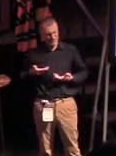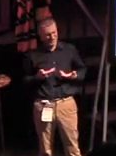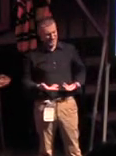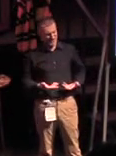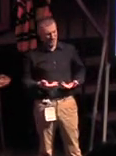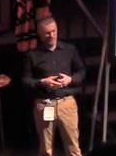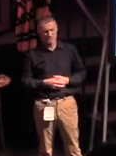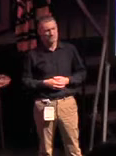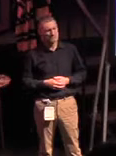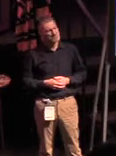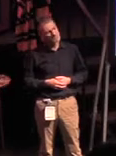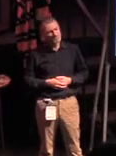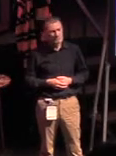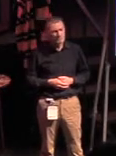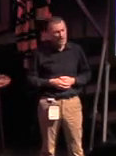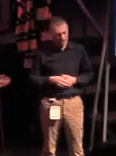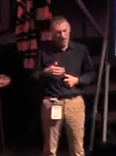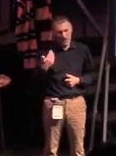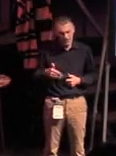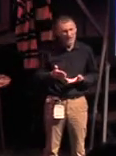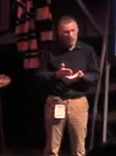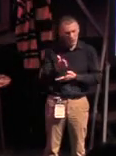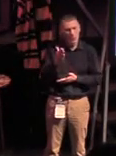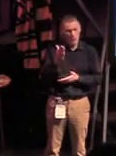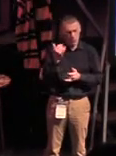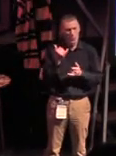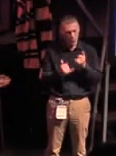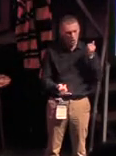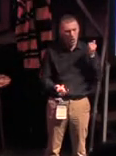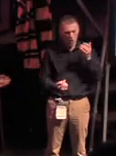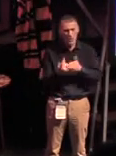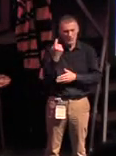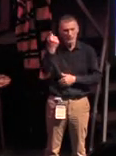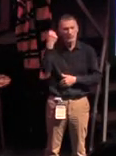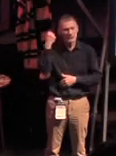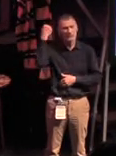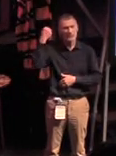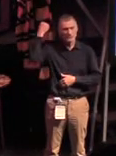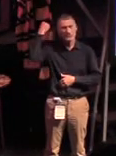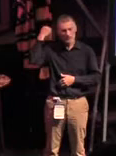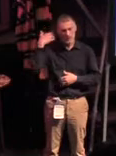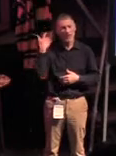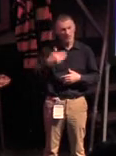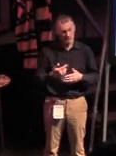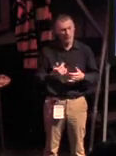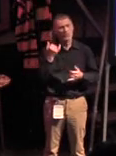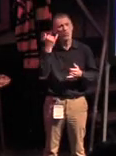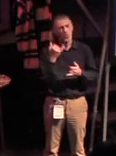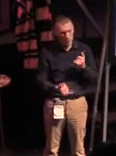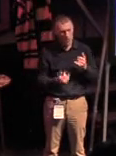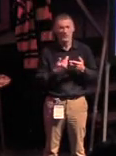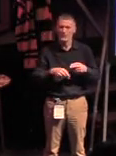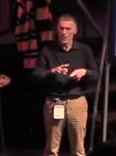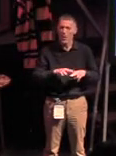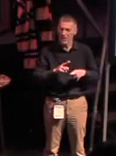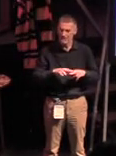I think we have certainly experienced worse. I think we have certainly been worse off.